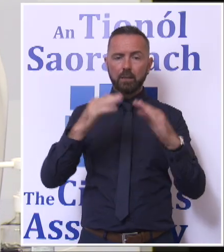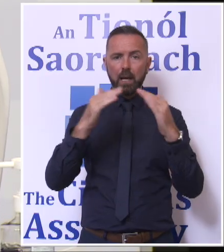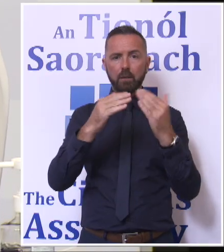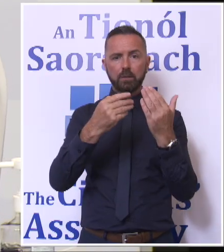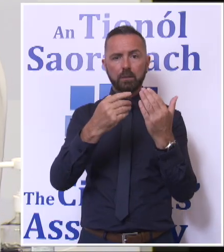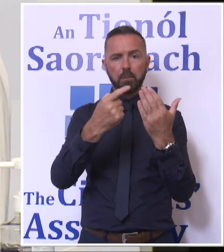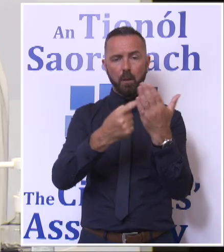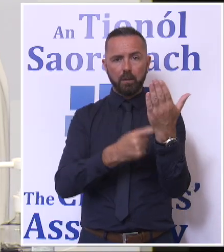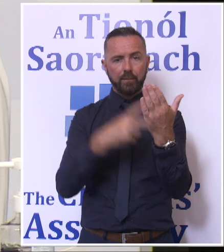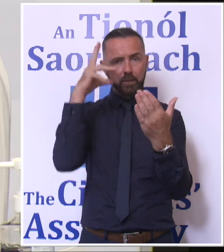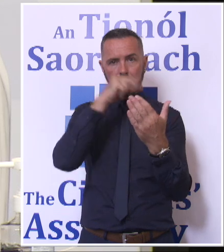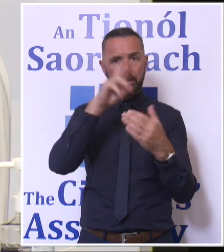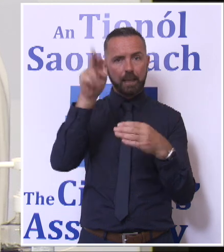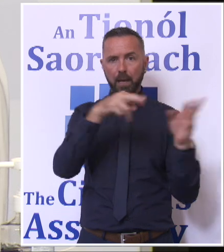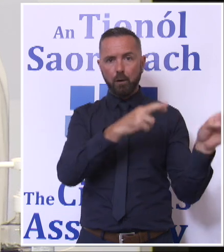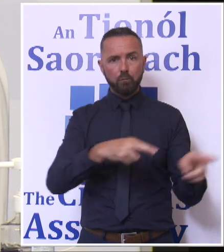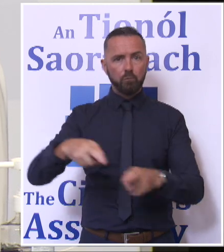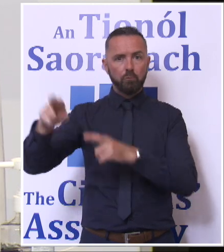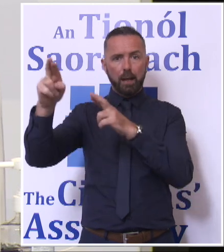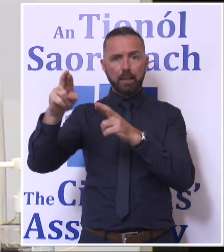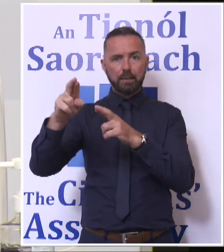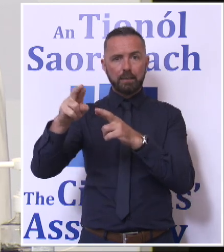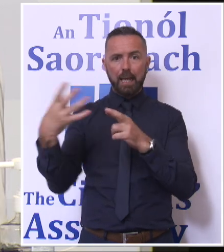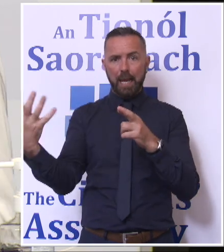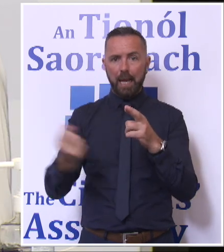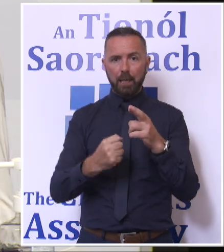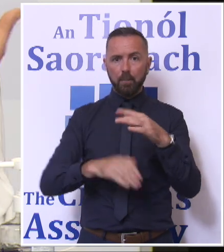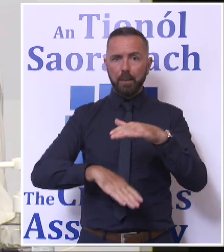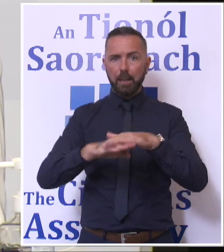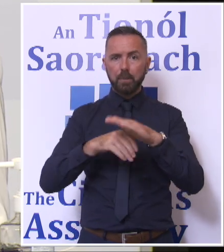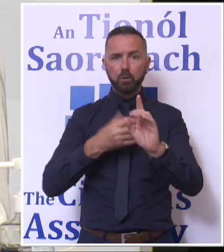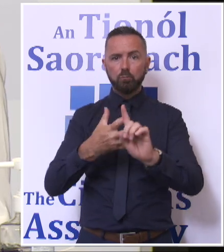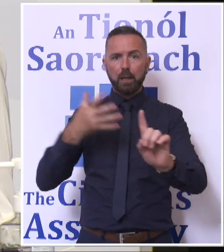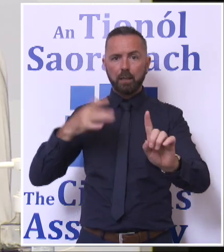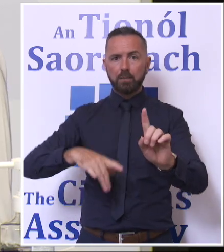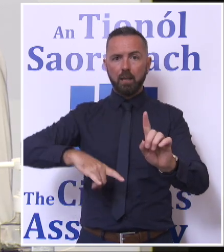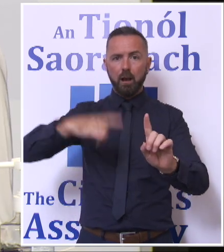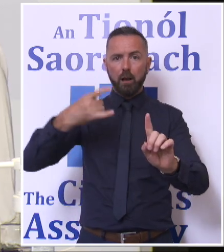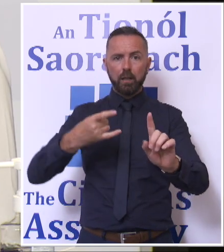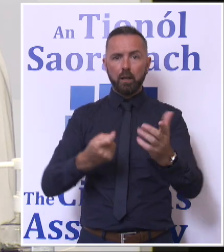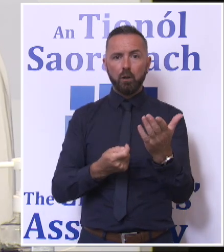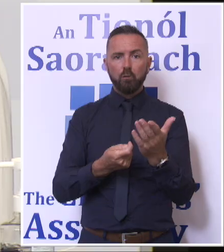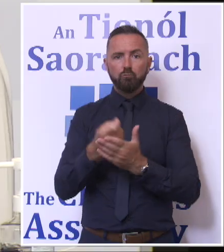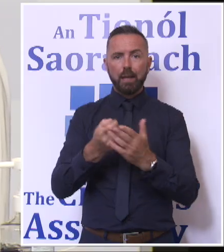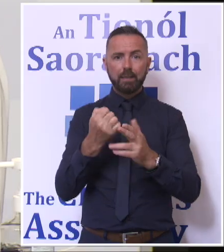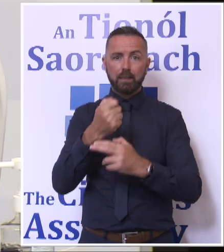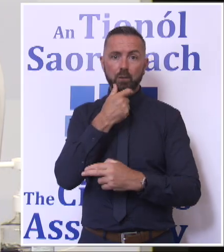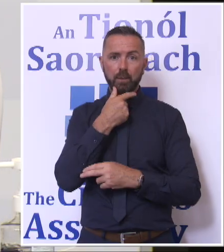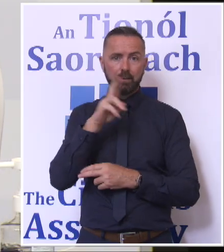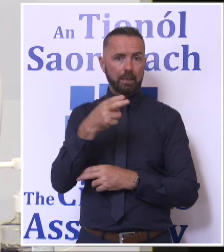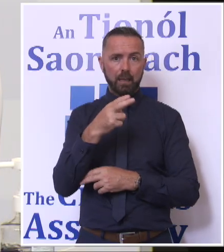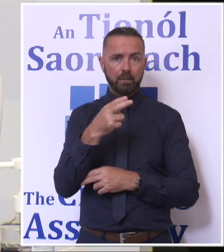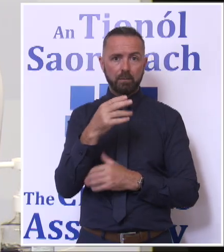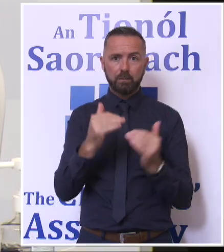we cannot raise the social housing qualifying income thresholds to recognise the high rents in Dublin, and all our